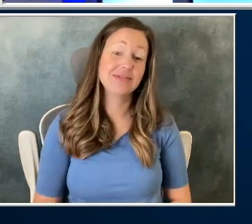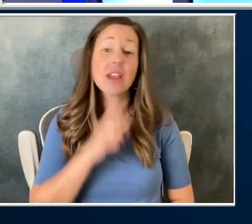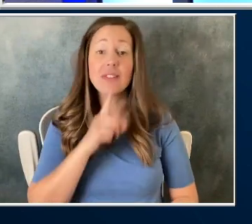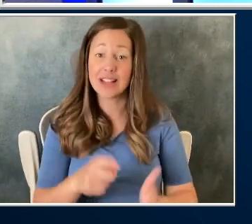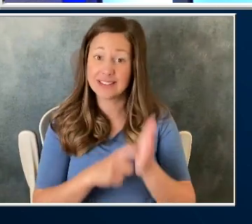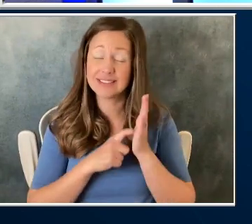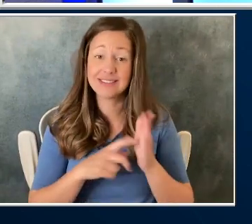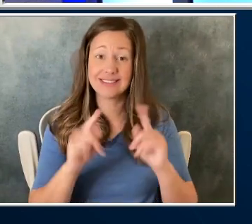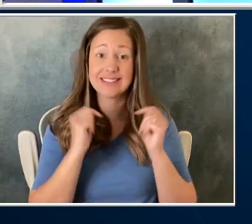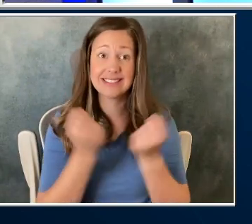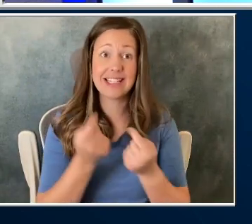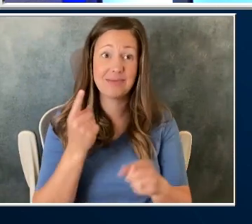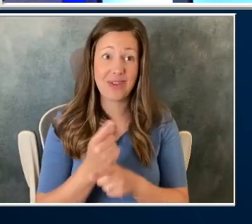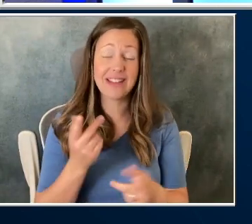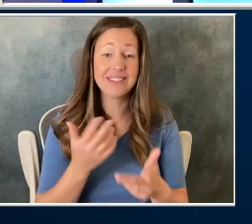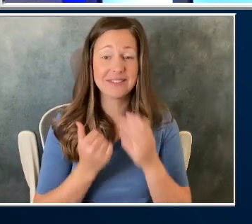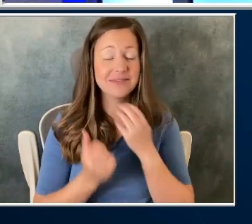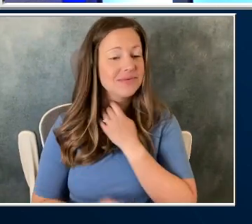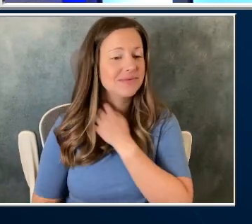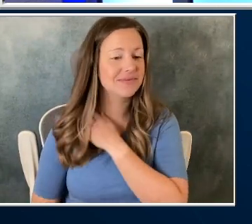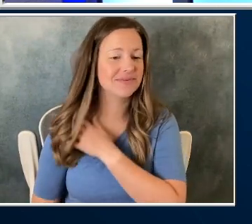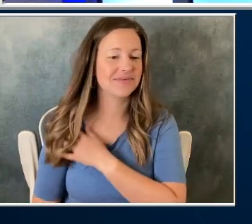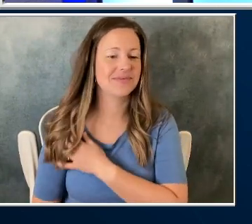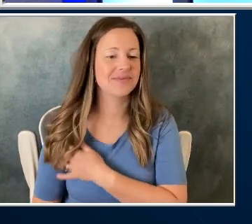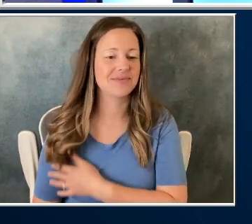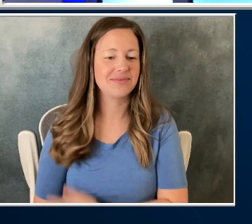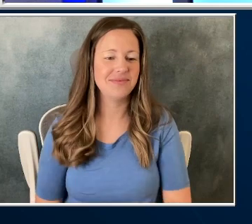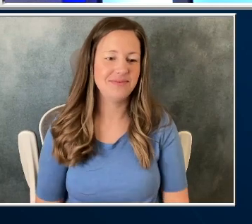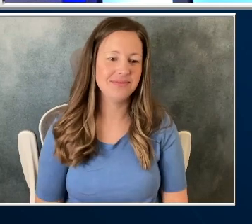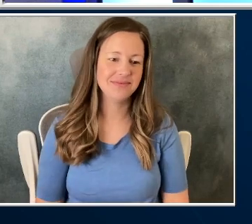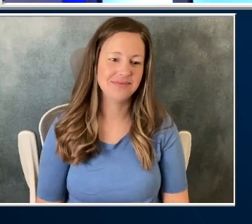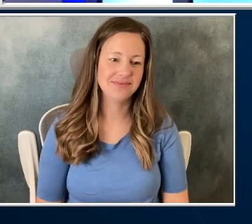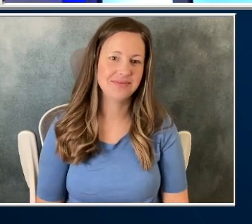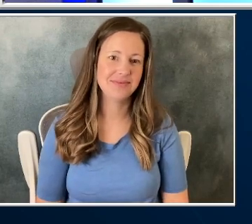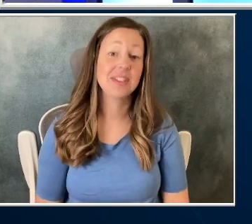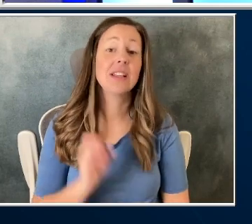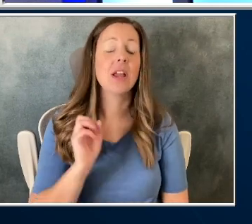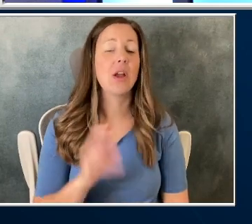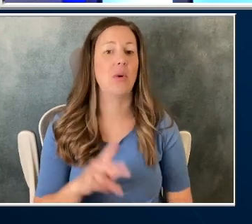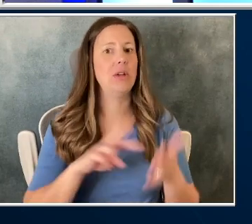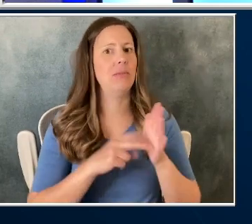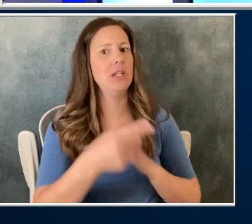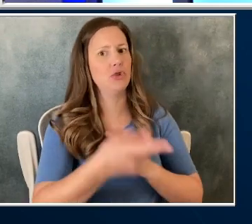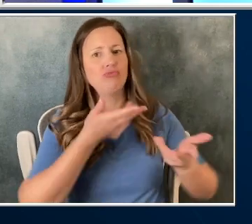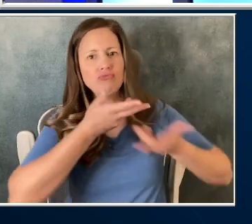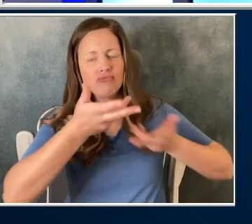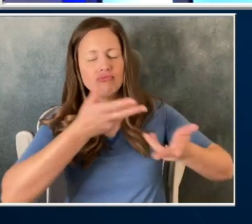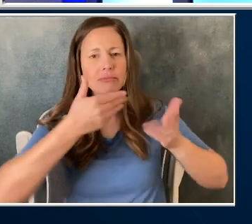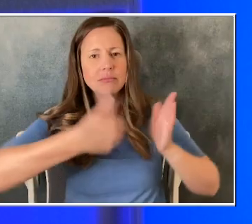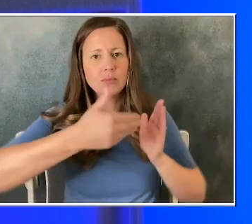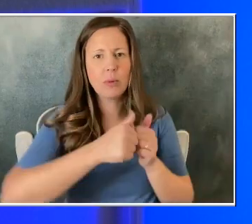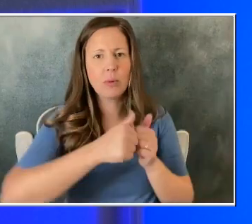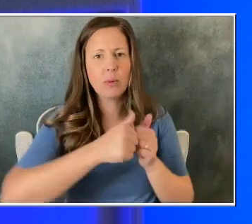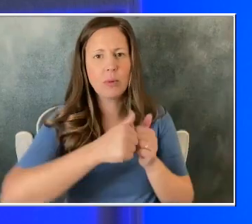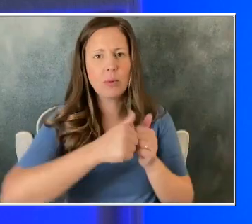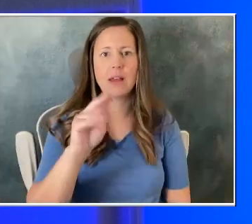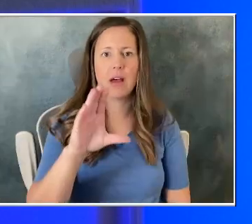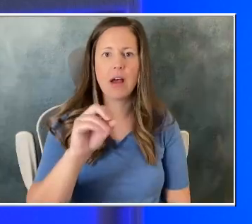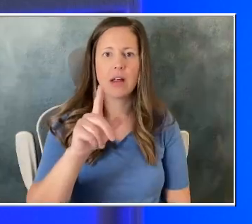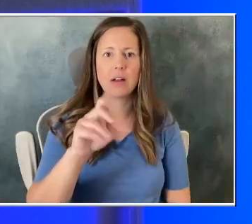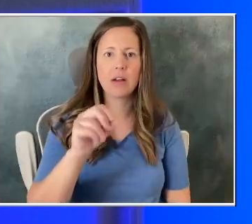Cardona, I think that you collaborate often with oncologists. I do. Just like in Tamara's case,